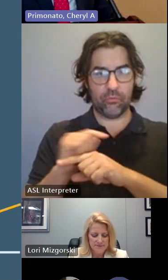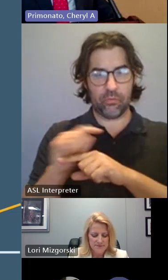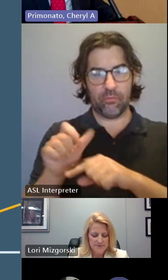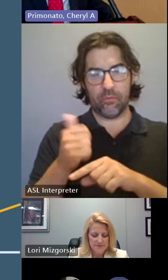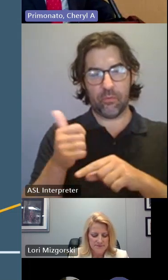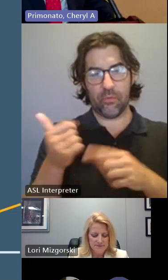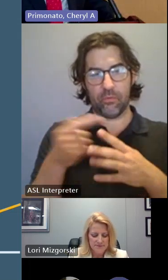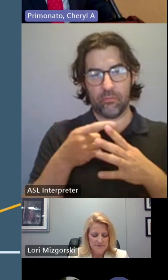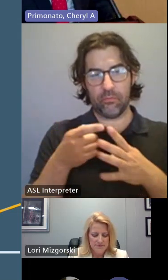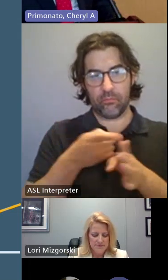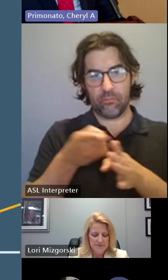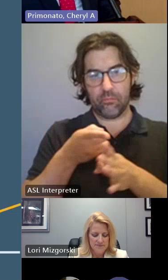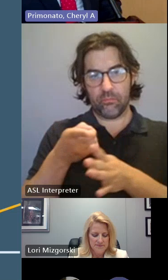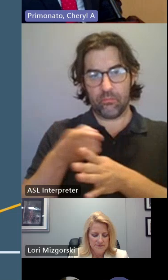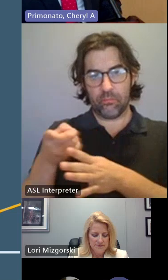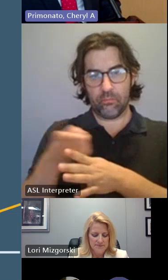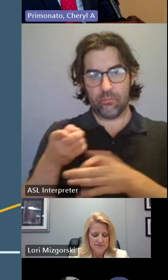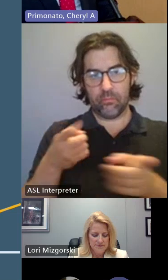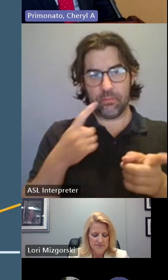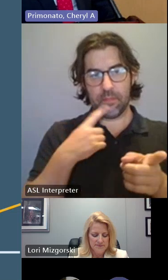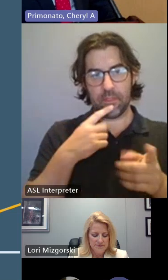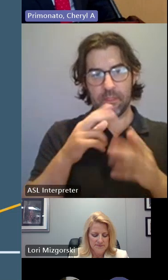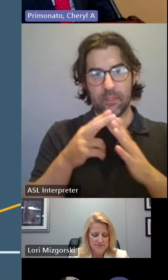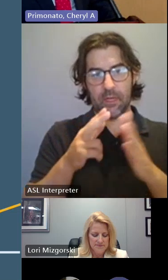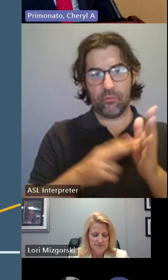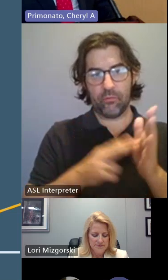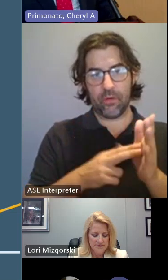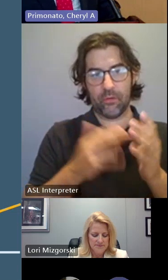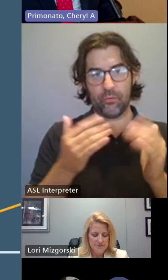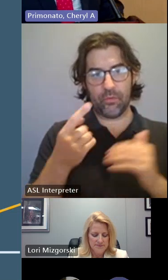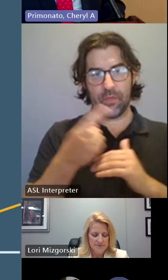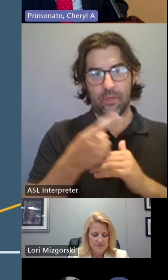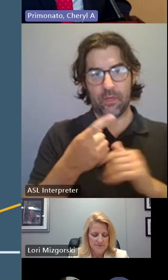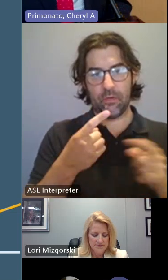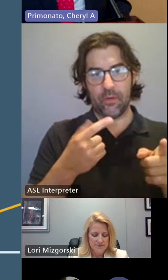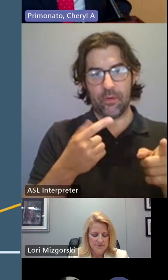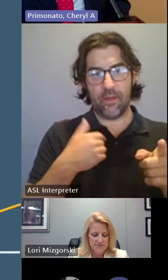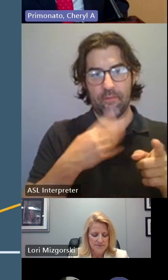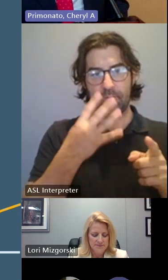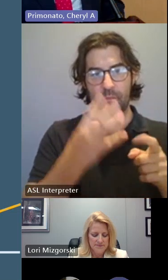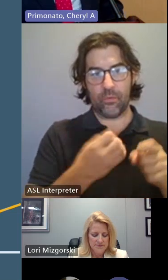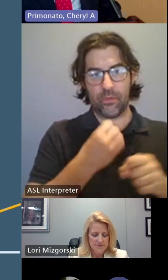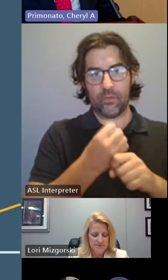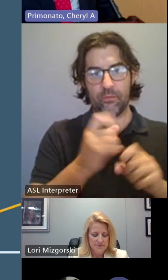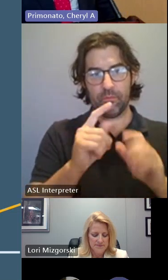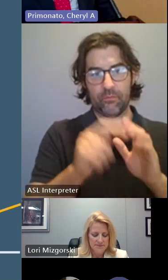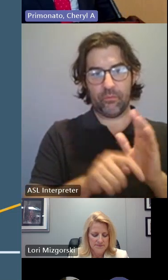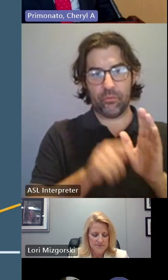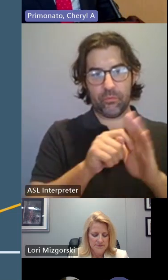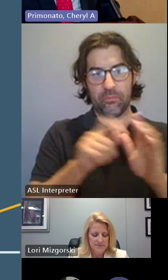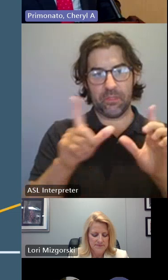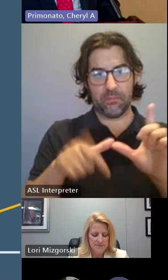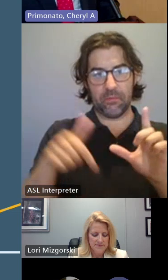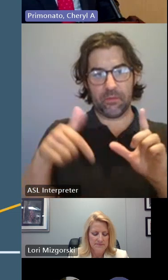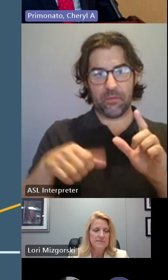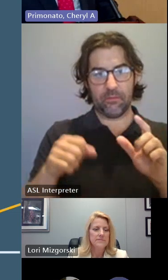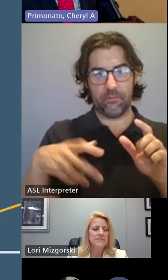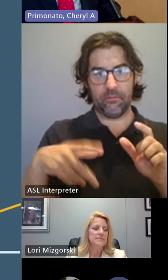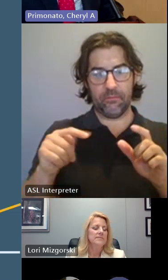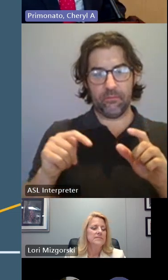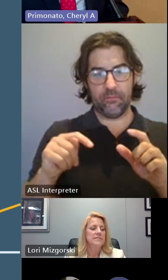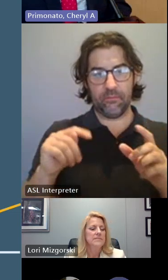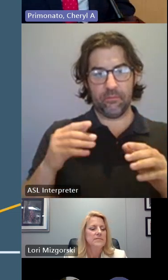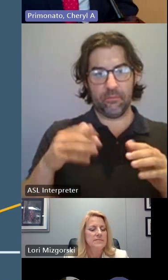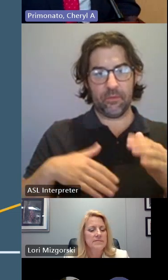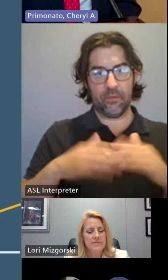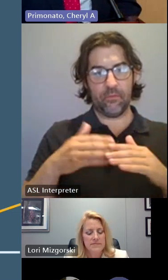there. As I said, the contract exists today. We have an initial 4-year term that's expiring this September with a total not